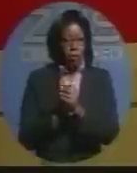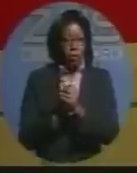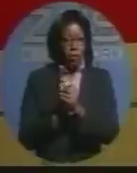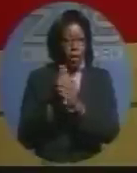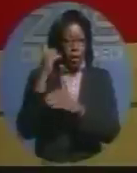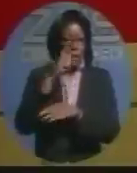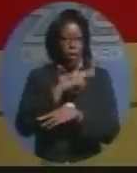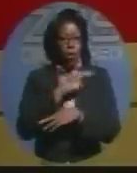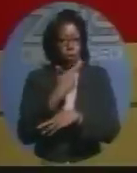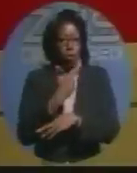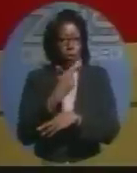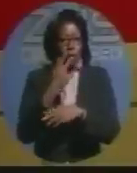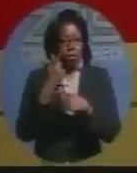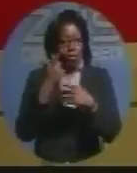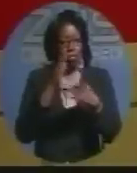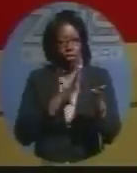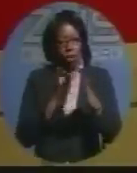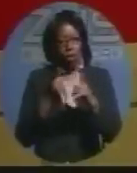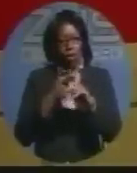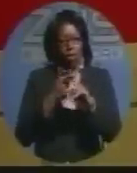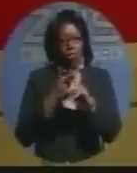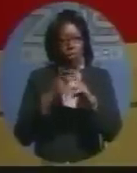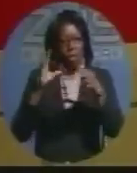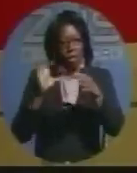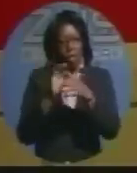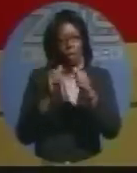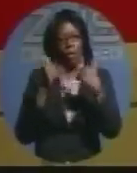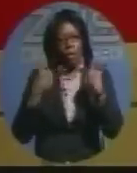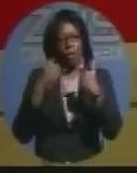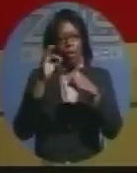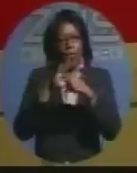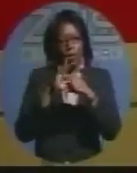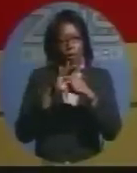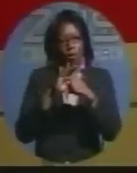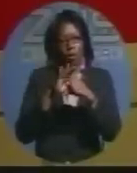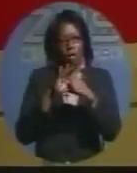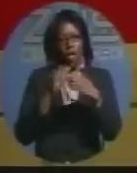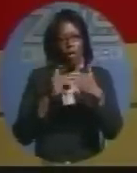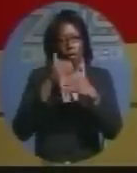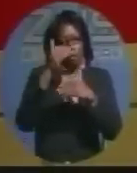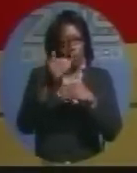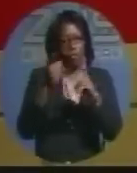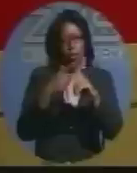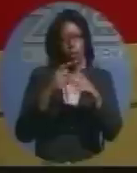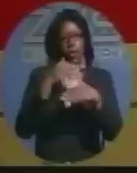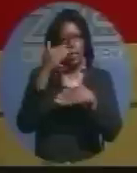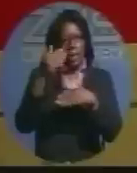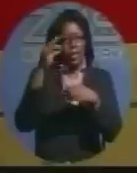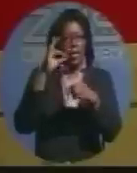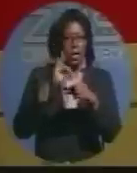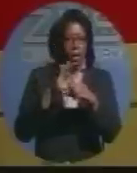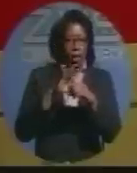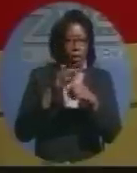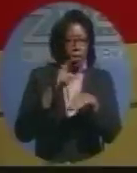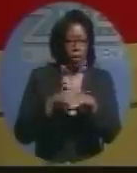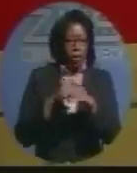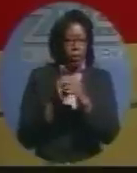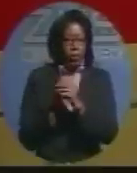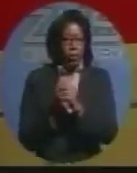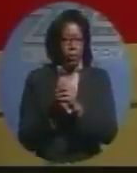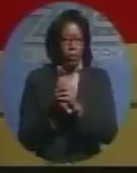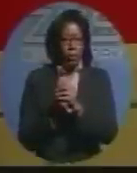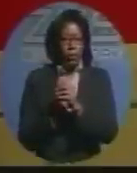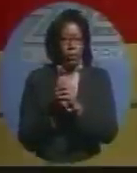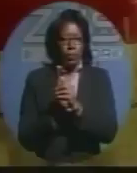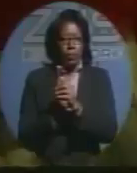he plans to reconnect with young voters as the party mobilizes towards the next general election. Jimenita Swain, ZNS Network